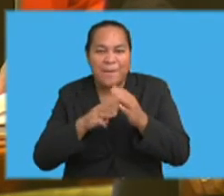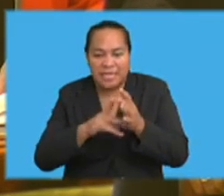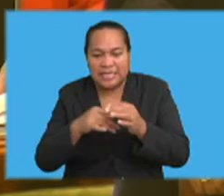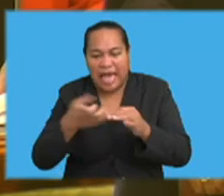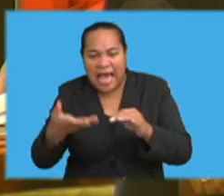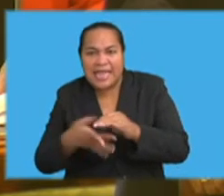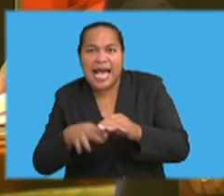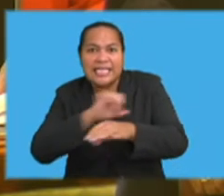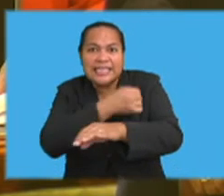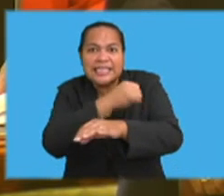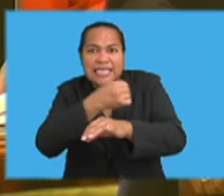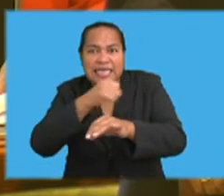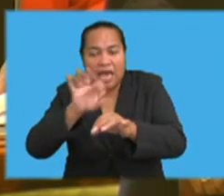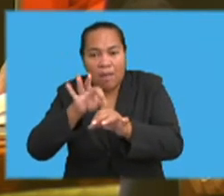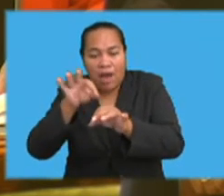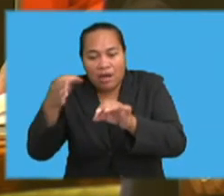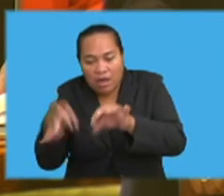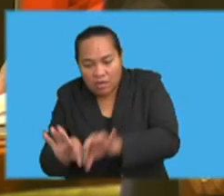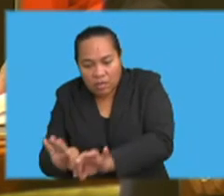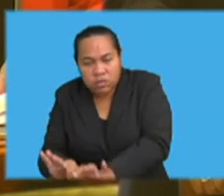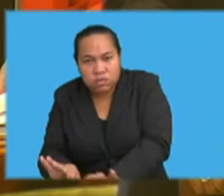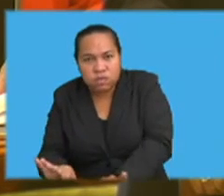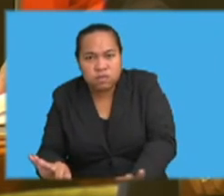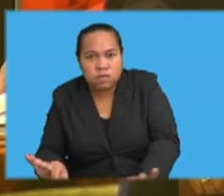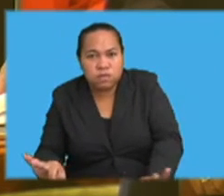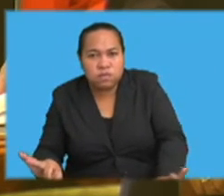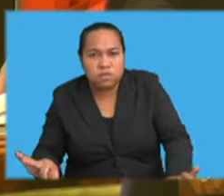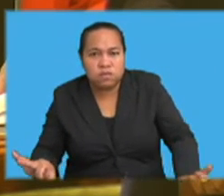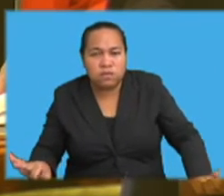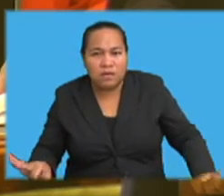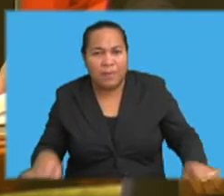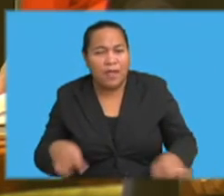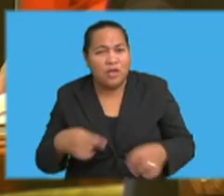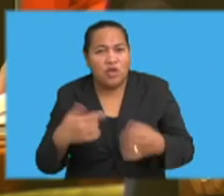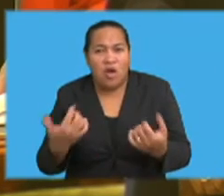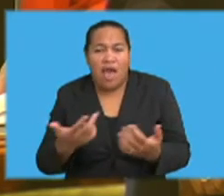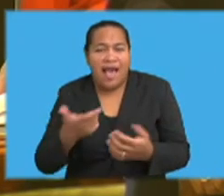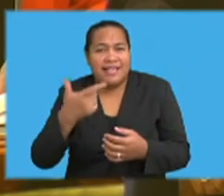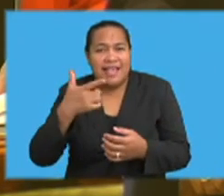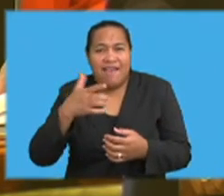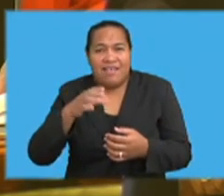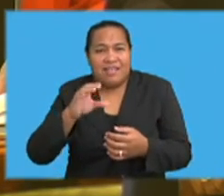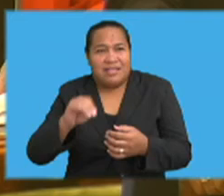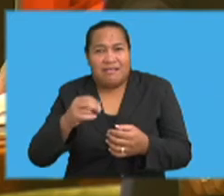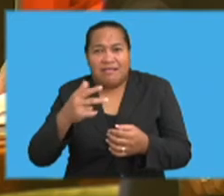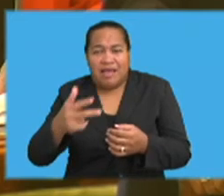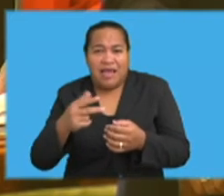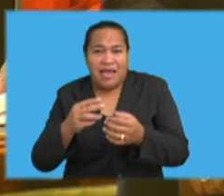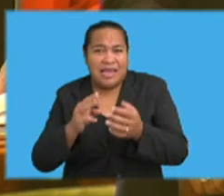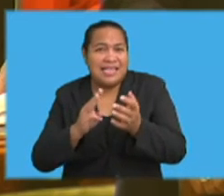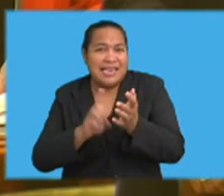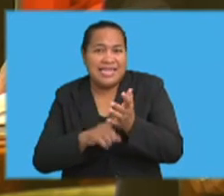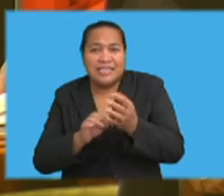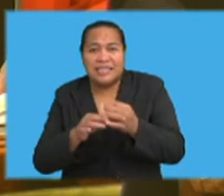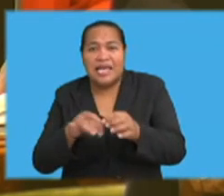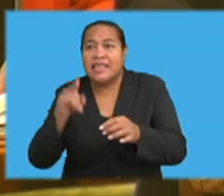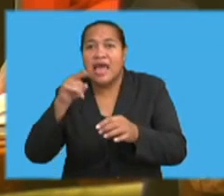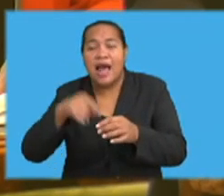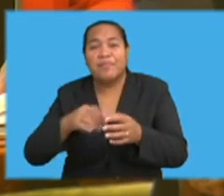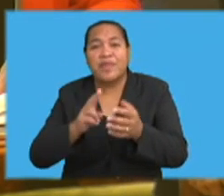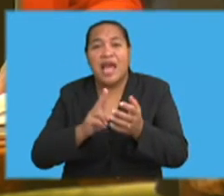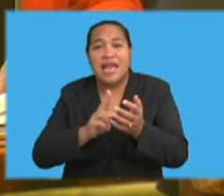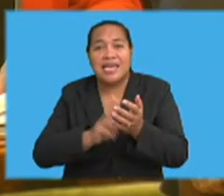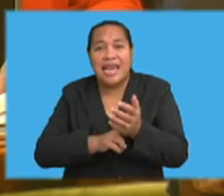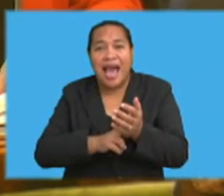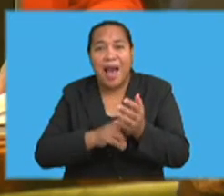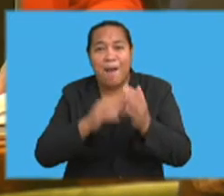sea. And for the Yavuna project, we reticulated about 70 meters of pipe across and over the Mosi River in our